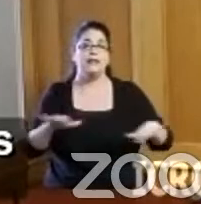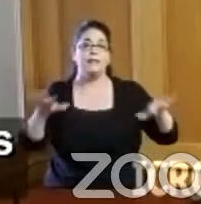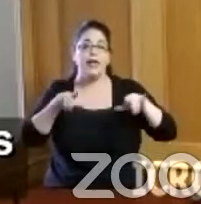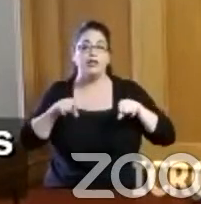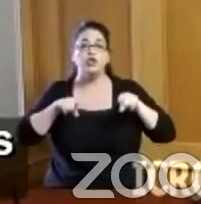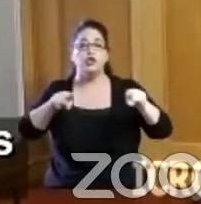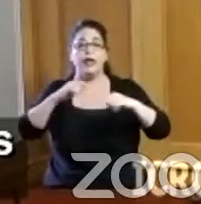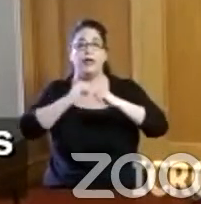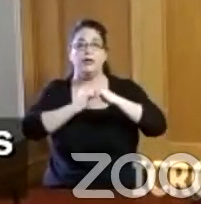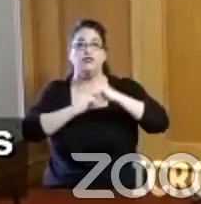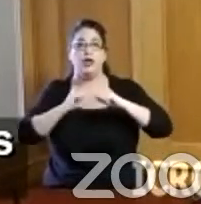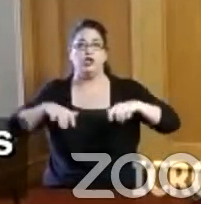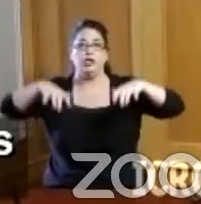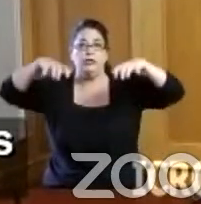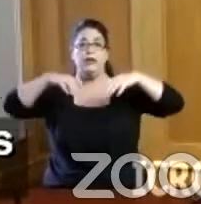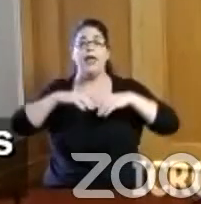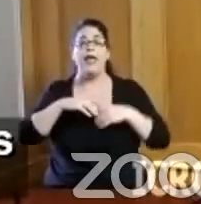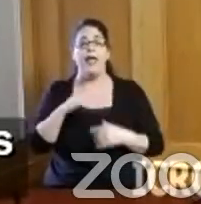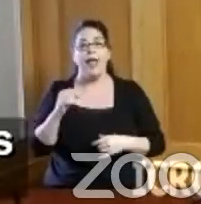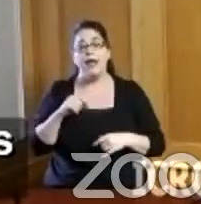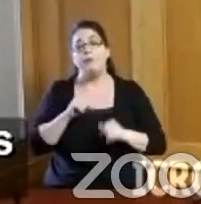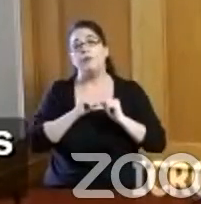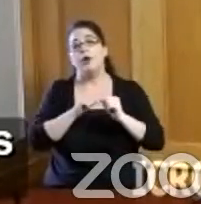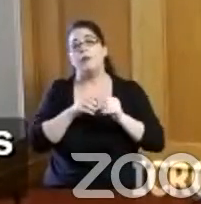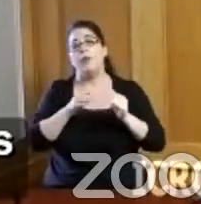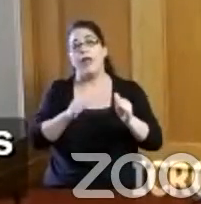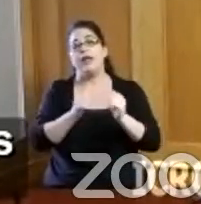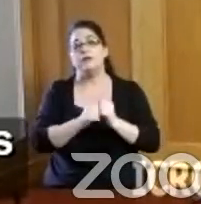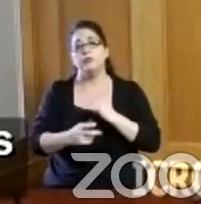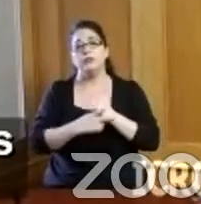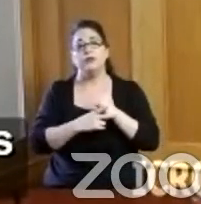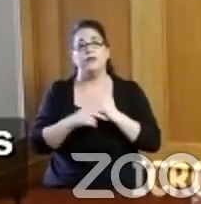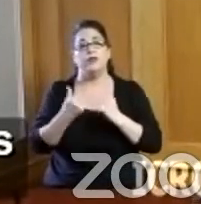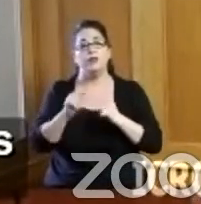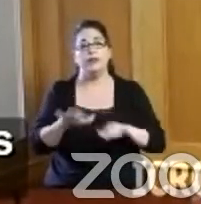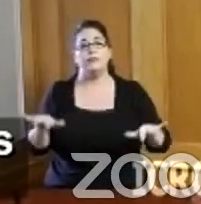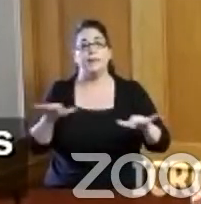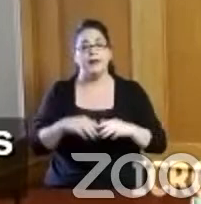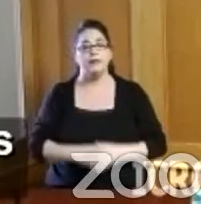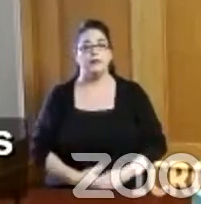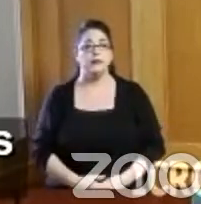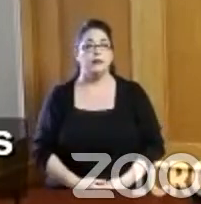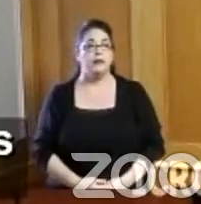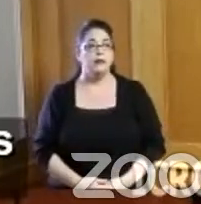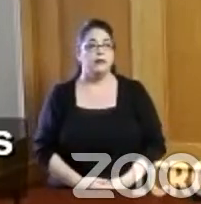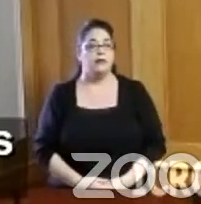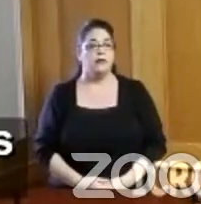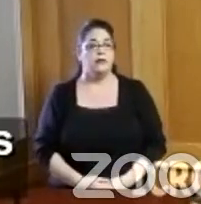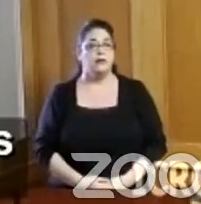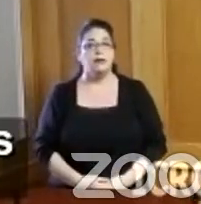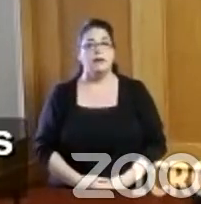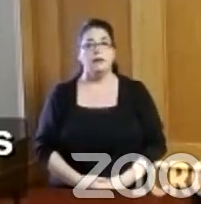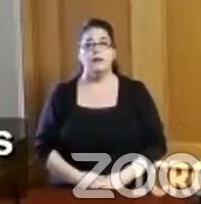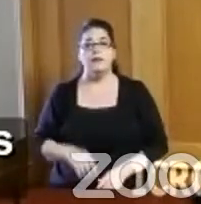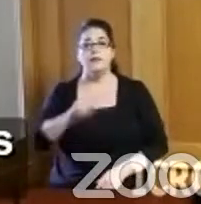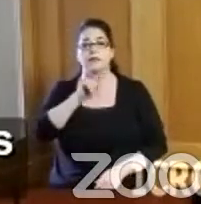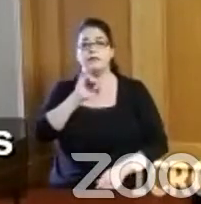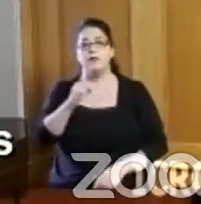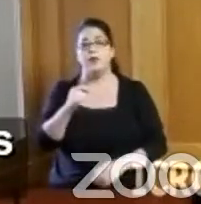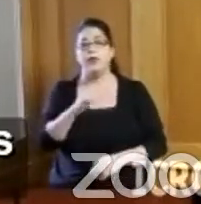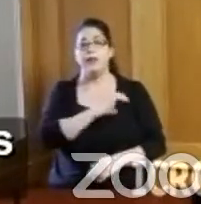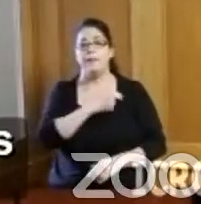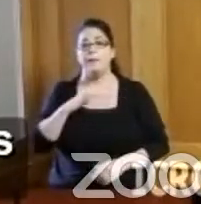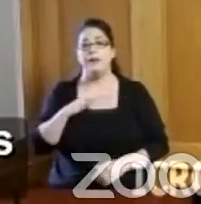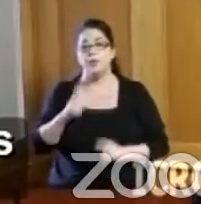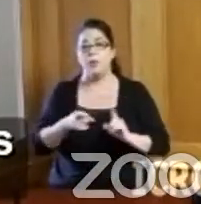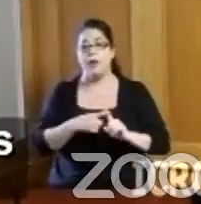construction and permanent ways to preserve that green space. Those would all likely be conditions that will come out of the Zoning Commission public hearing when they